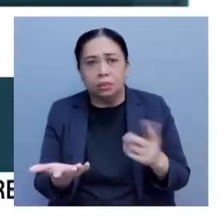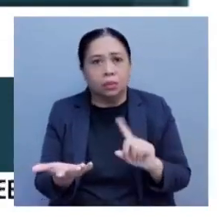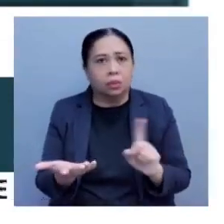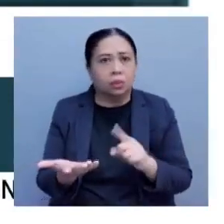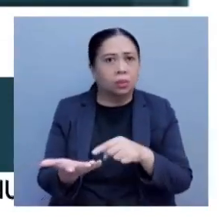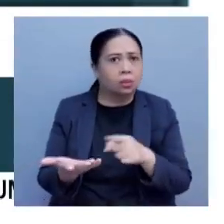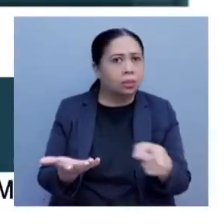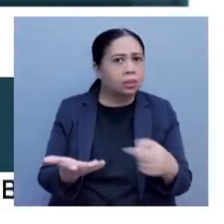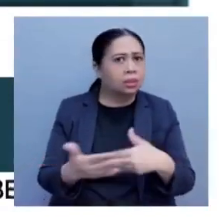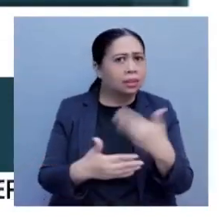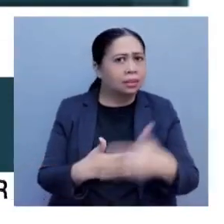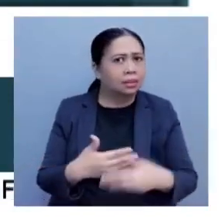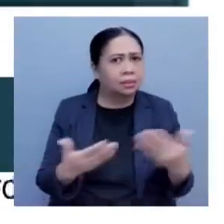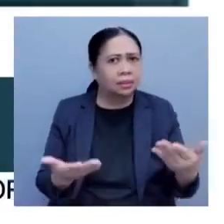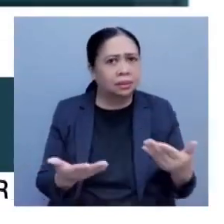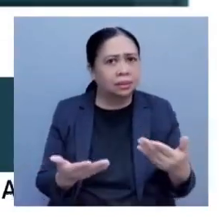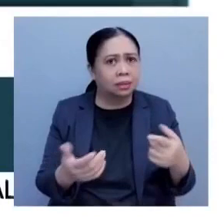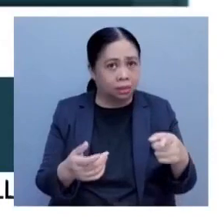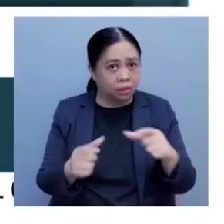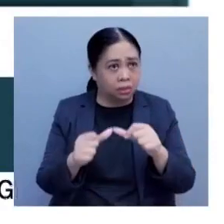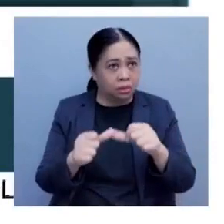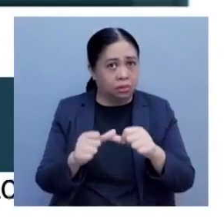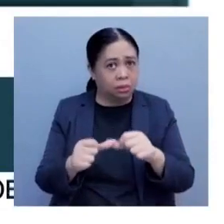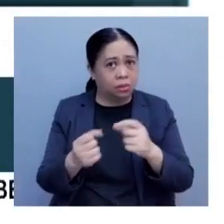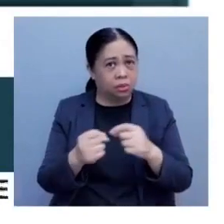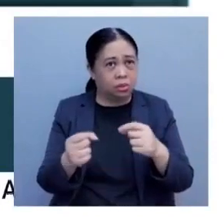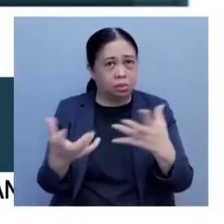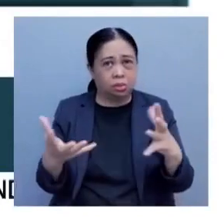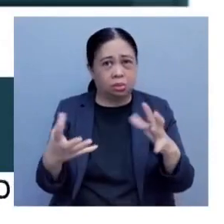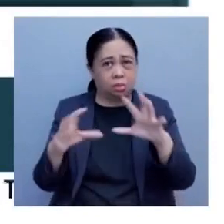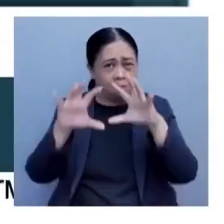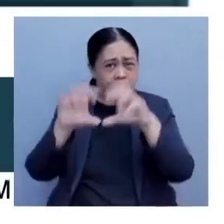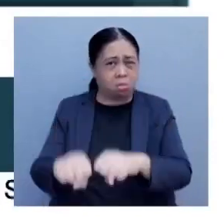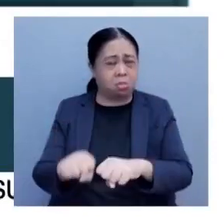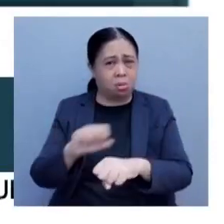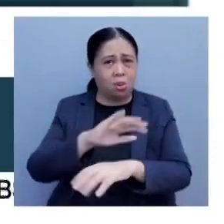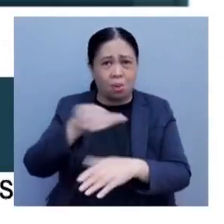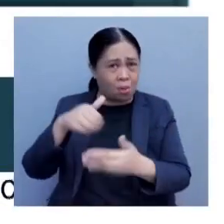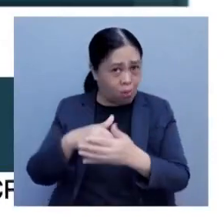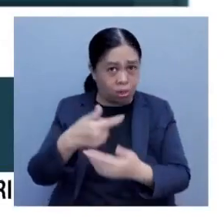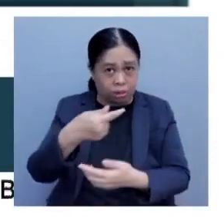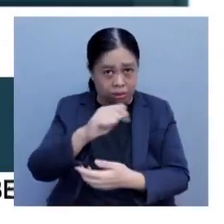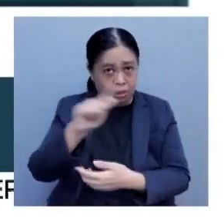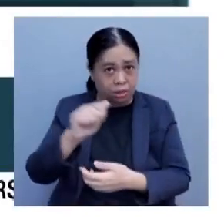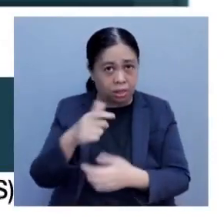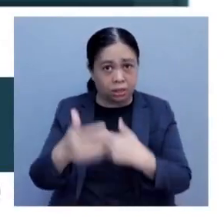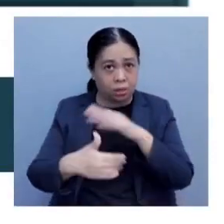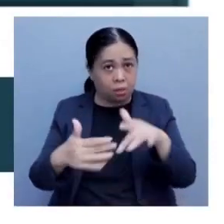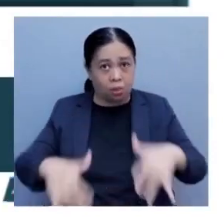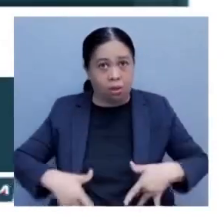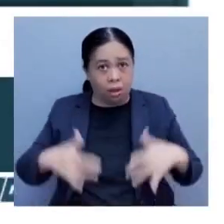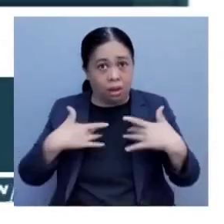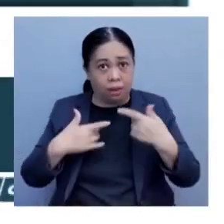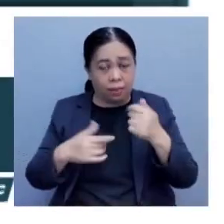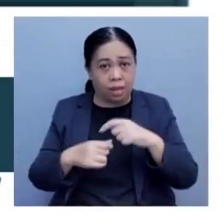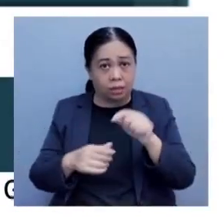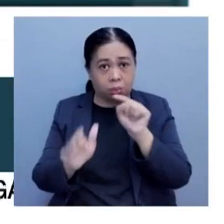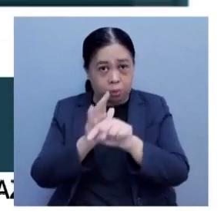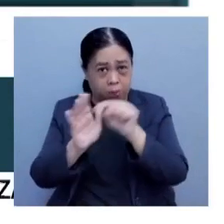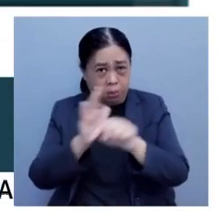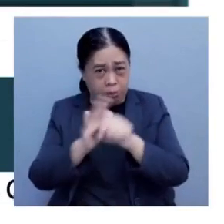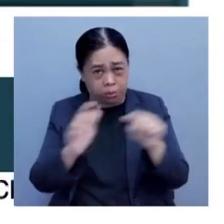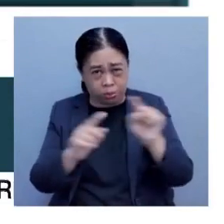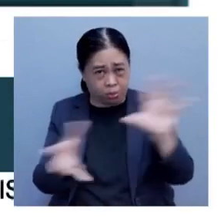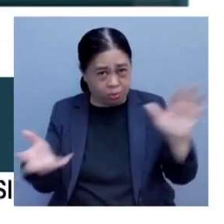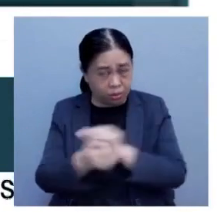what next? Are they going to suffocate all Gaza people living in Gaza until death?